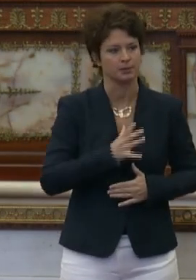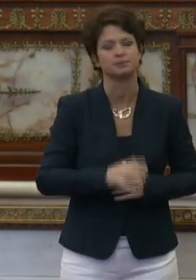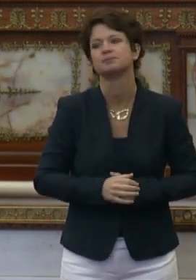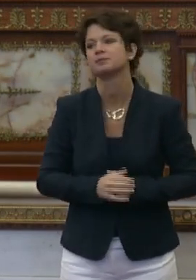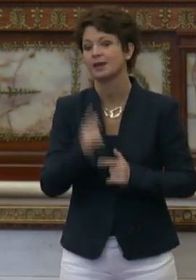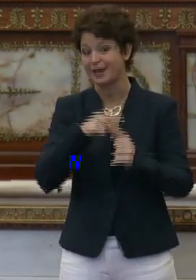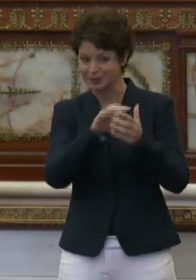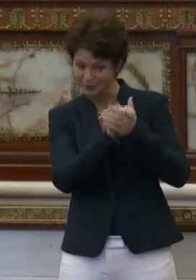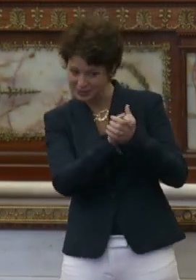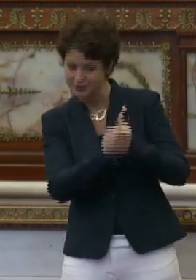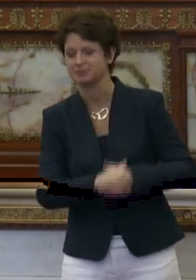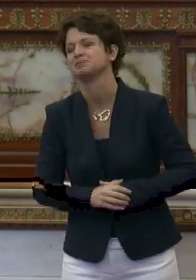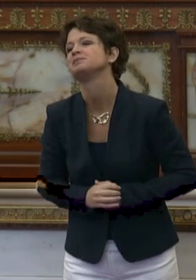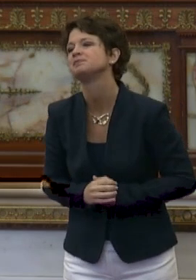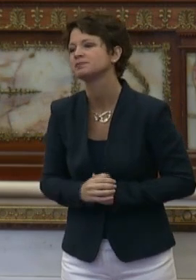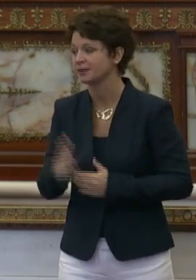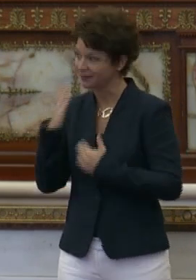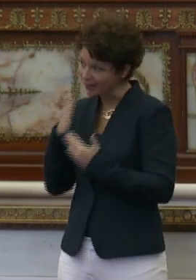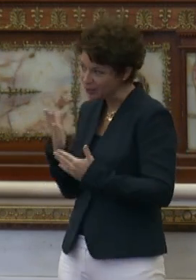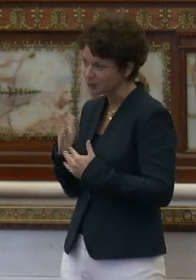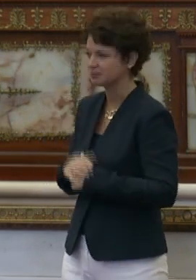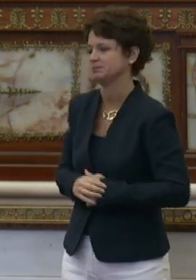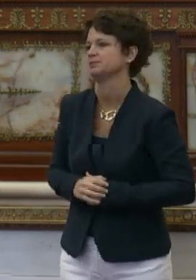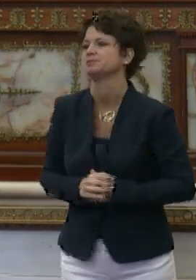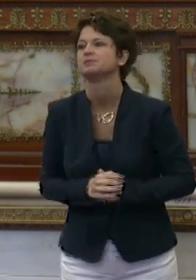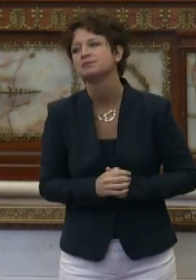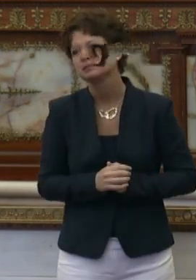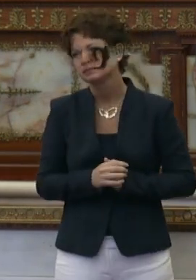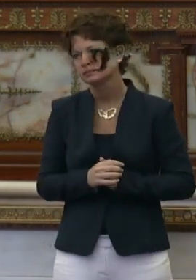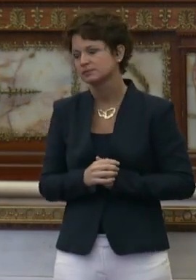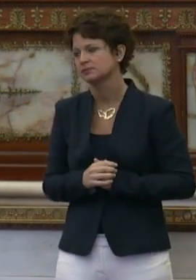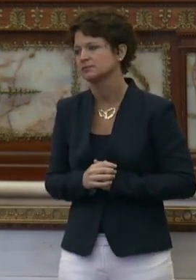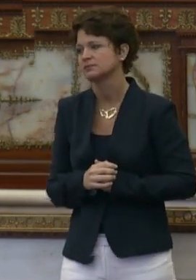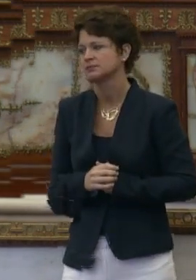and congratulations. Thank you.